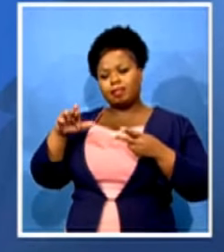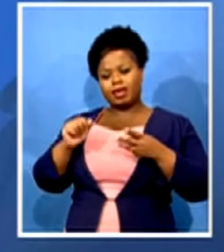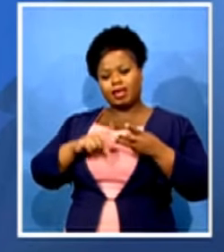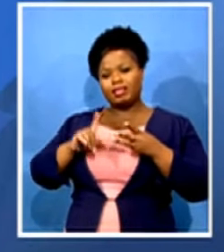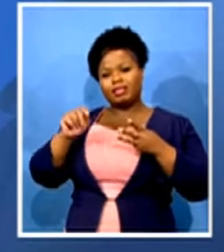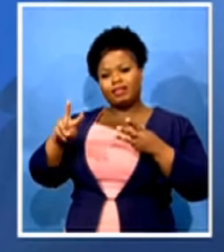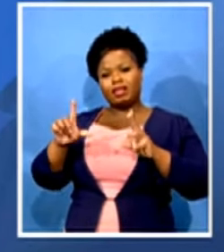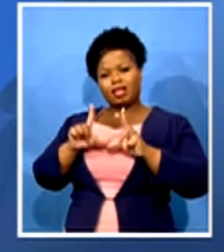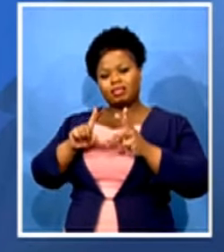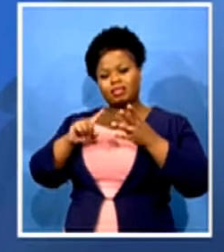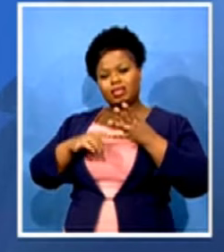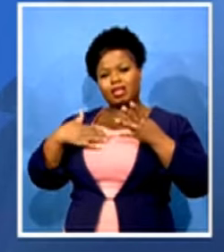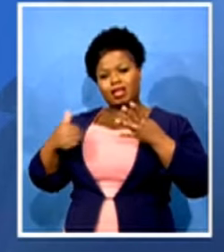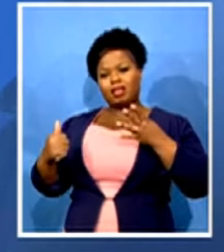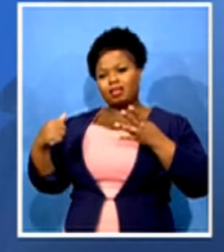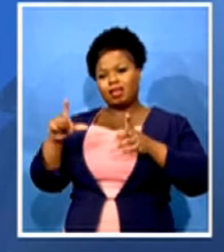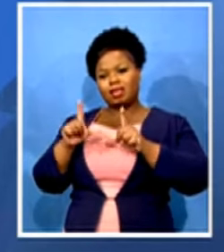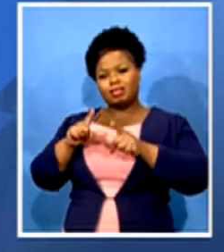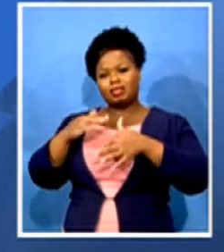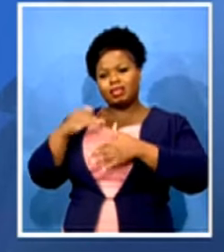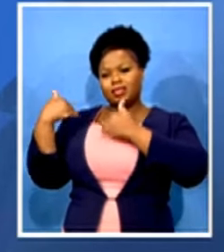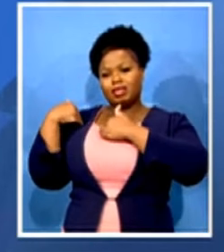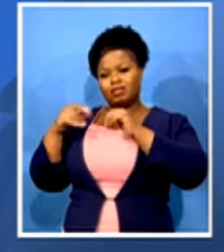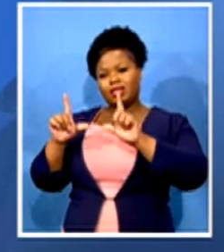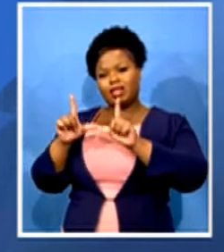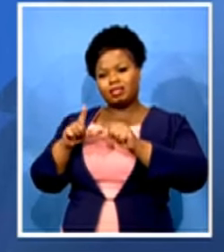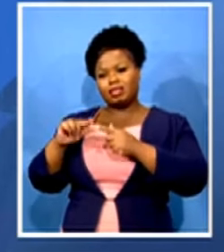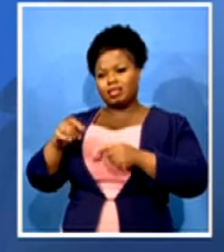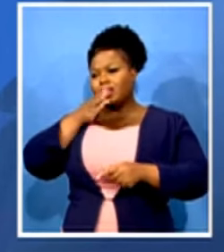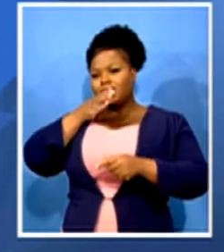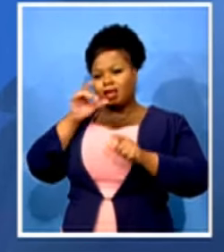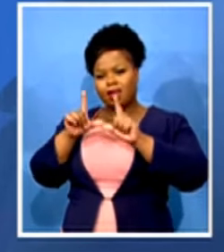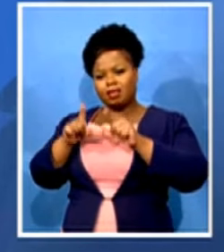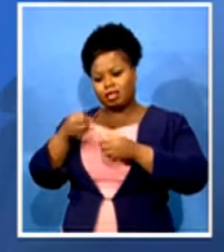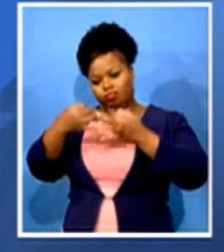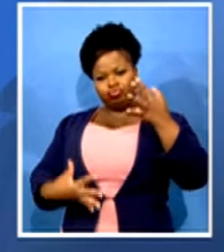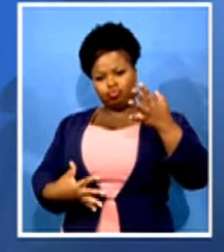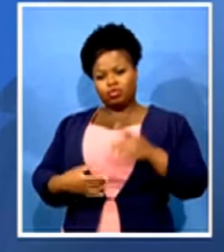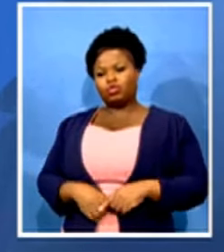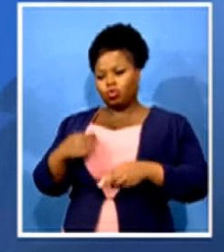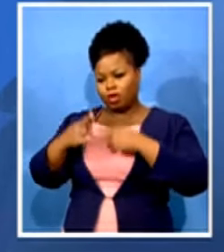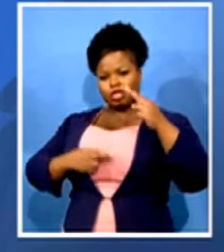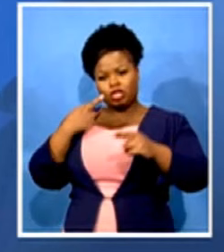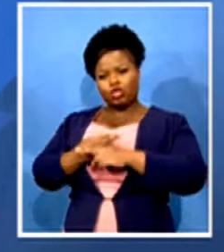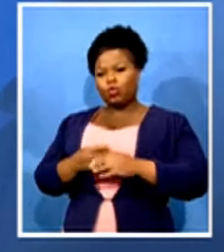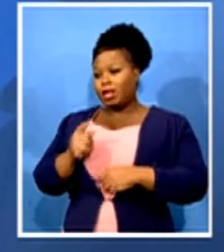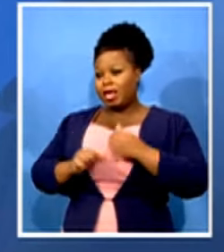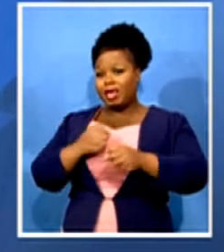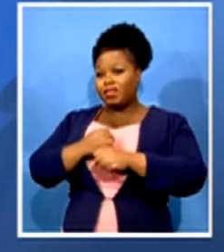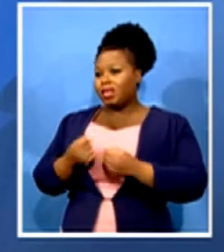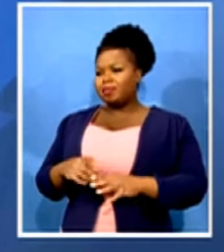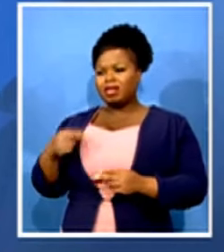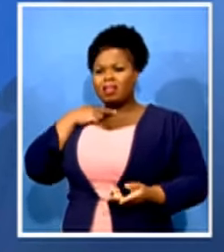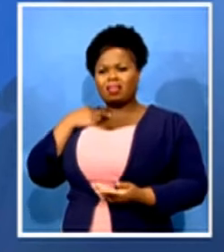got the liquor licenses. We still have to pay for our renewals of these liquor licenses, and we're not even able to trade. There's no extensions on the licenses that